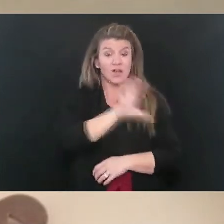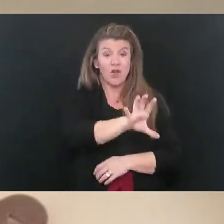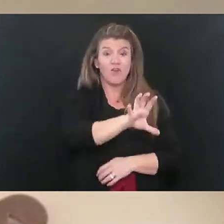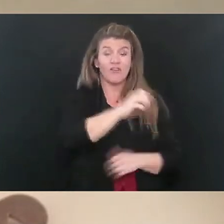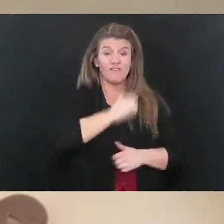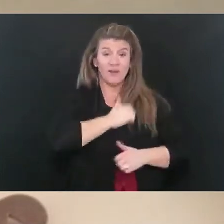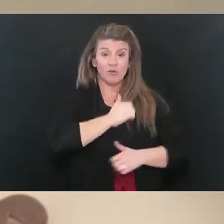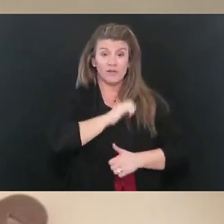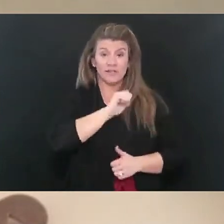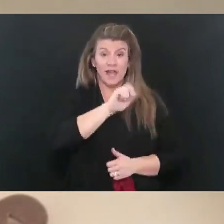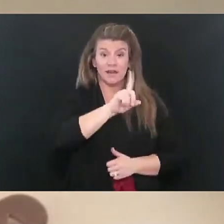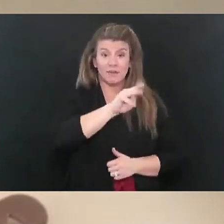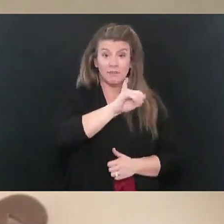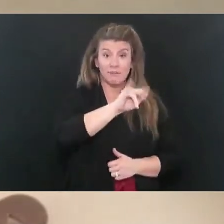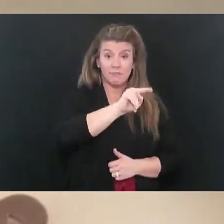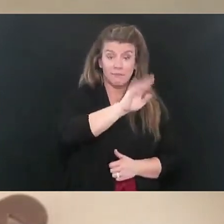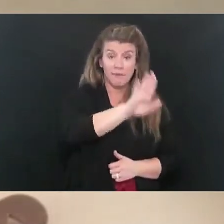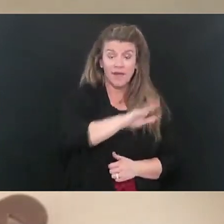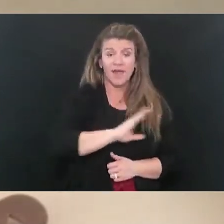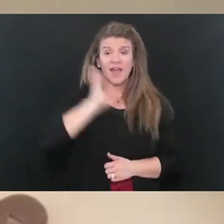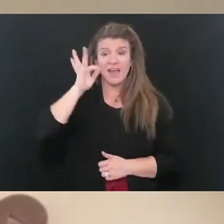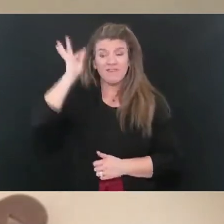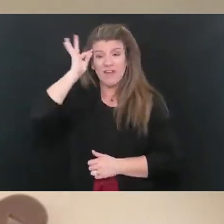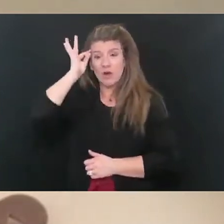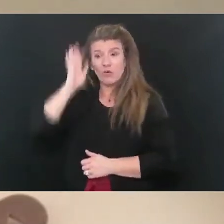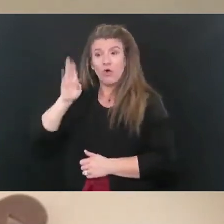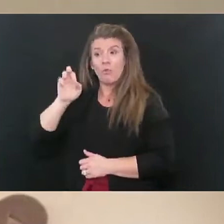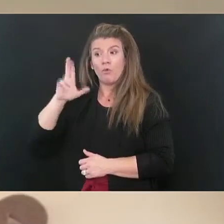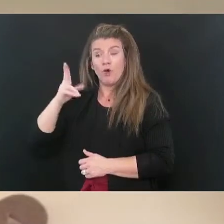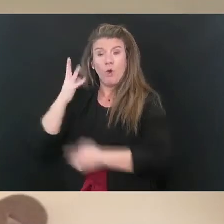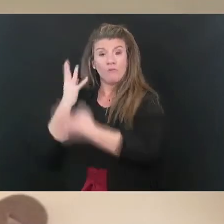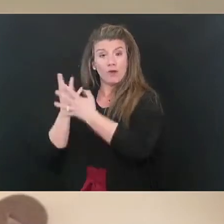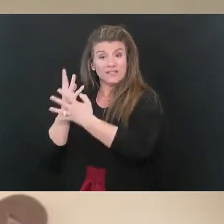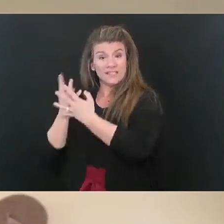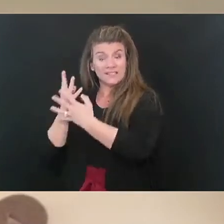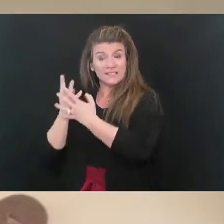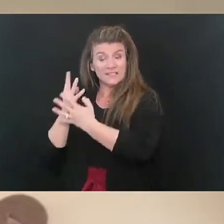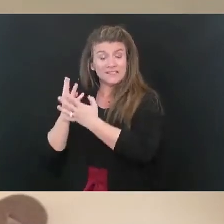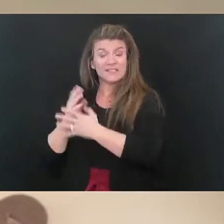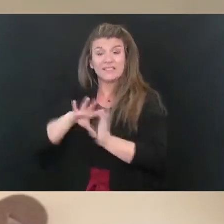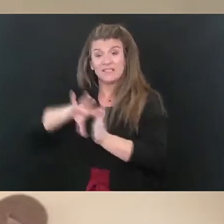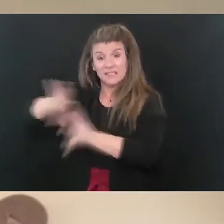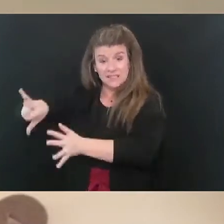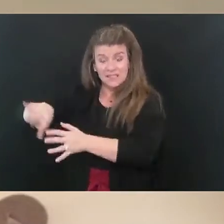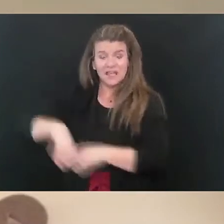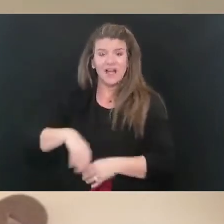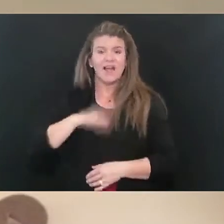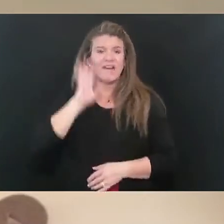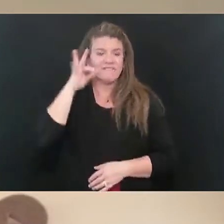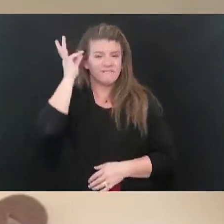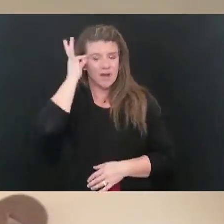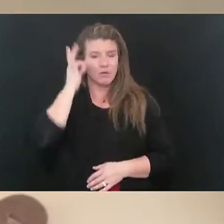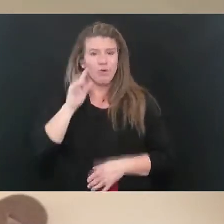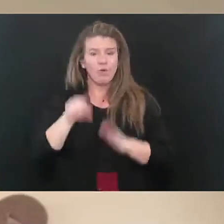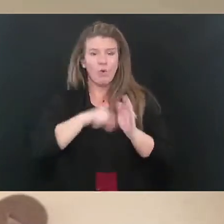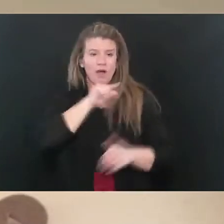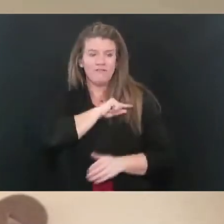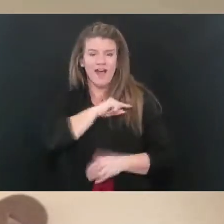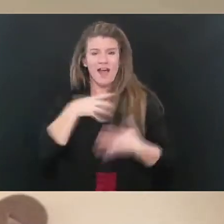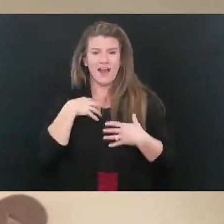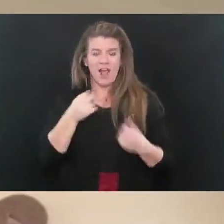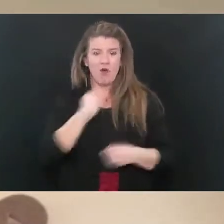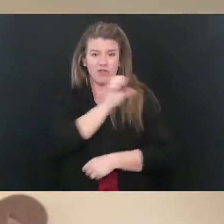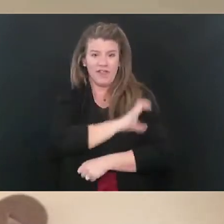Administration, doses that go to the Federal Bureau of Prisons, doses that go to federally qualified health clinics that we don't